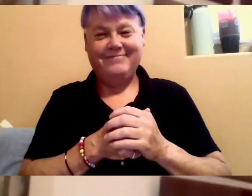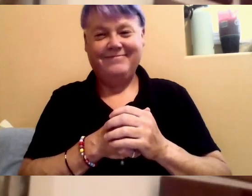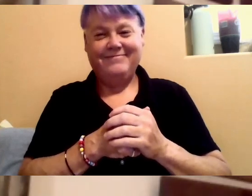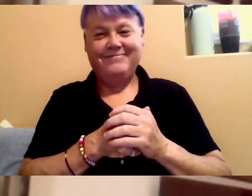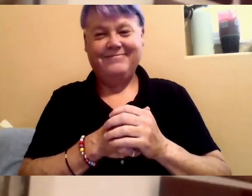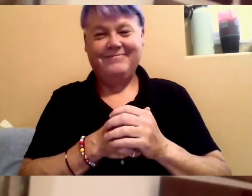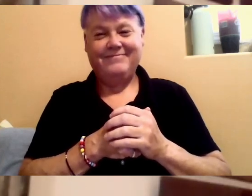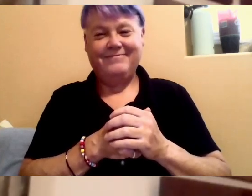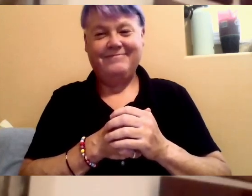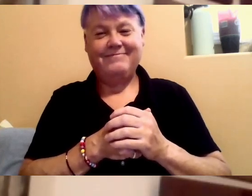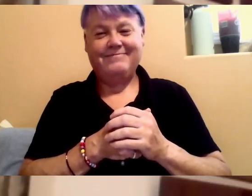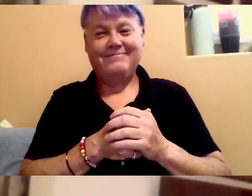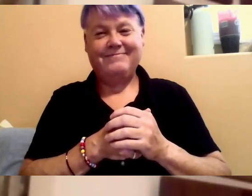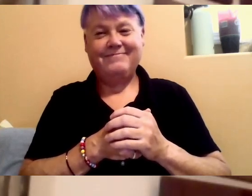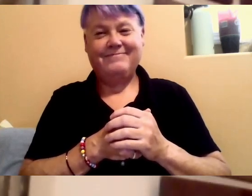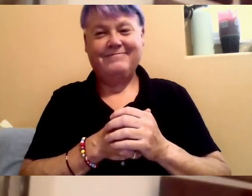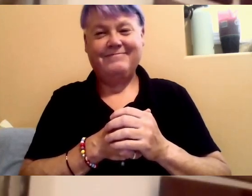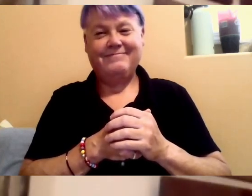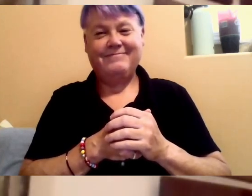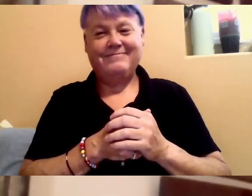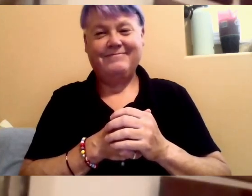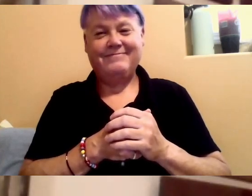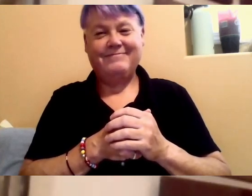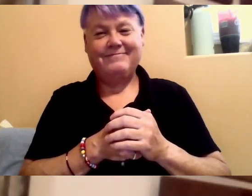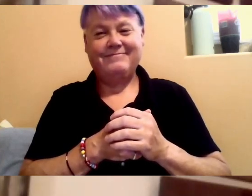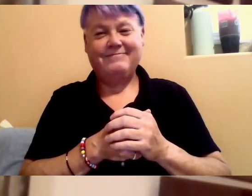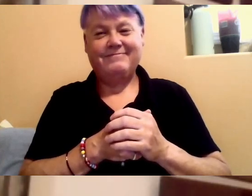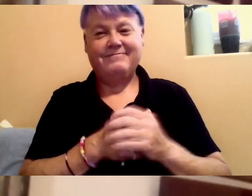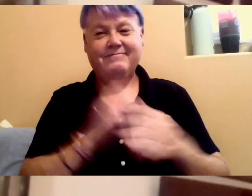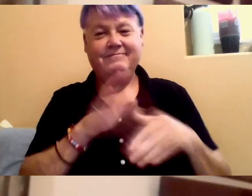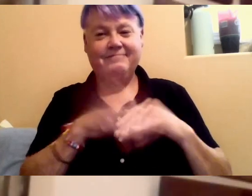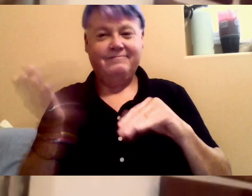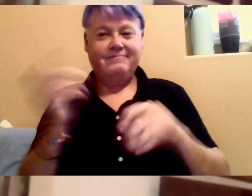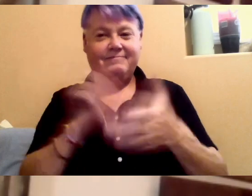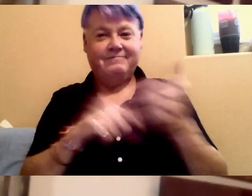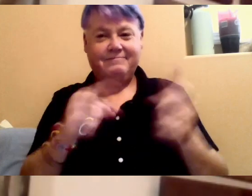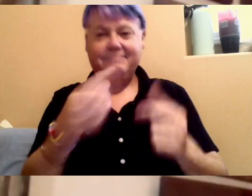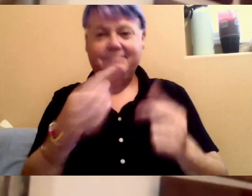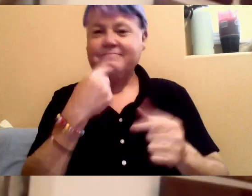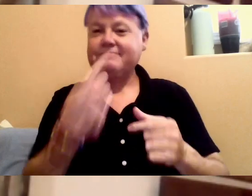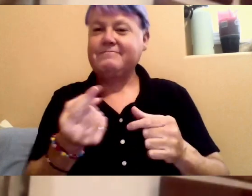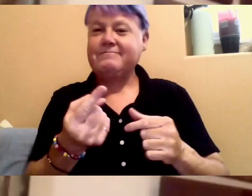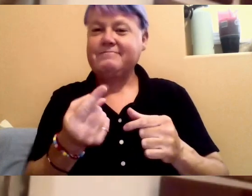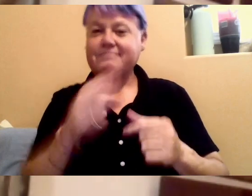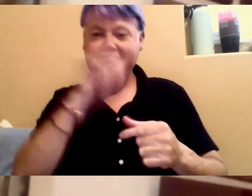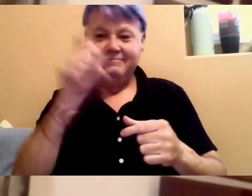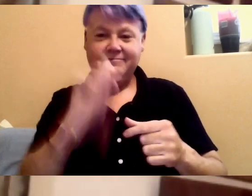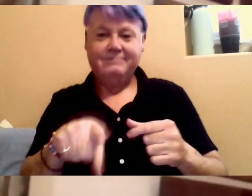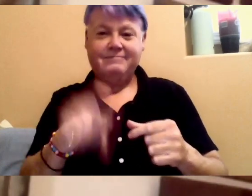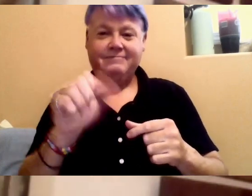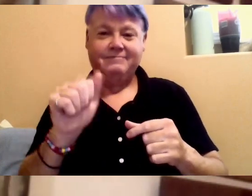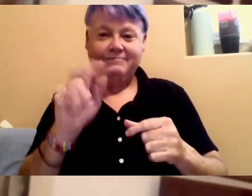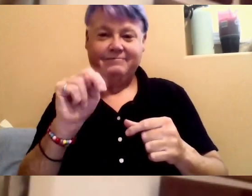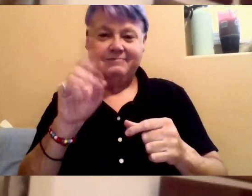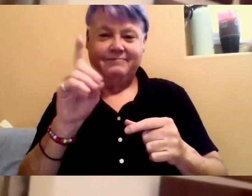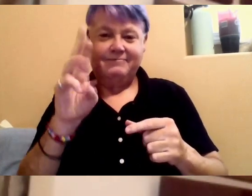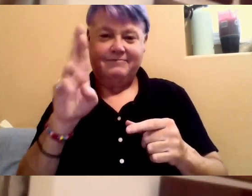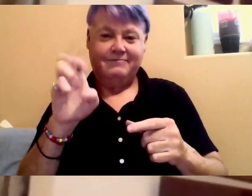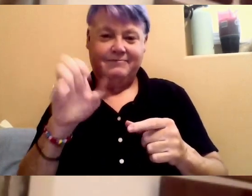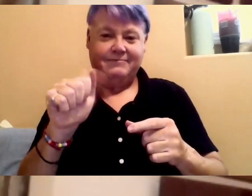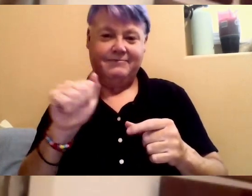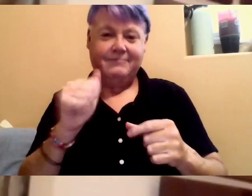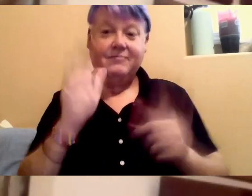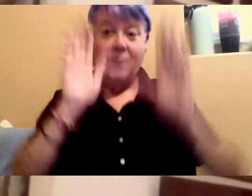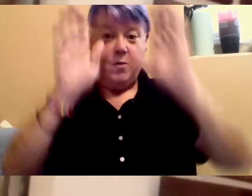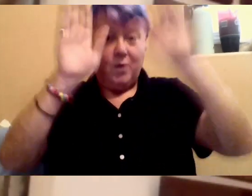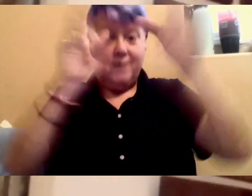quite true. So kind of going off what you were just saying, but a question from Andrea. And so she wrote, "You do a wonderful